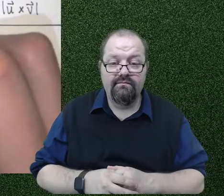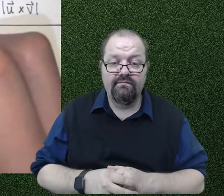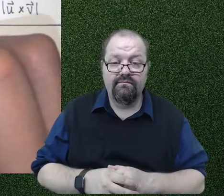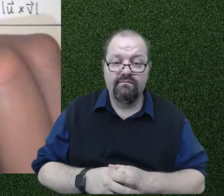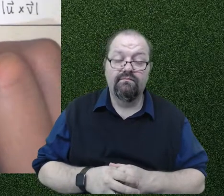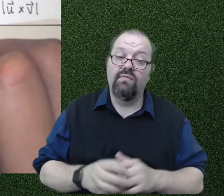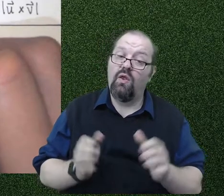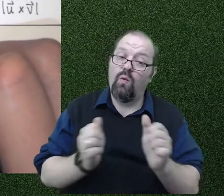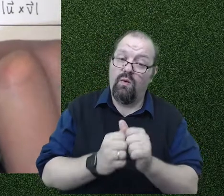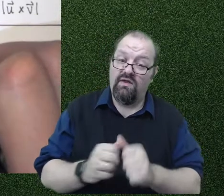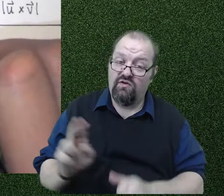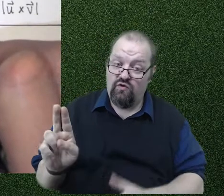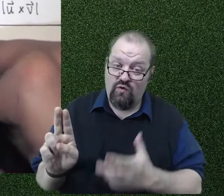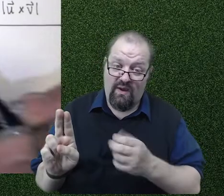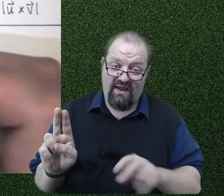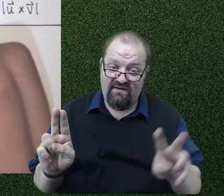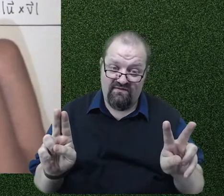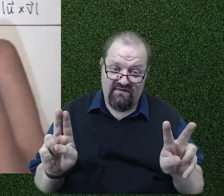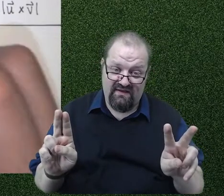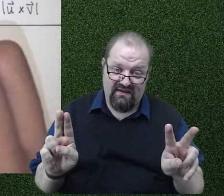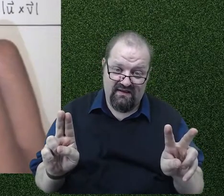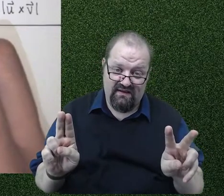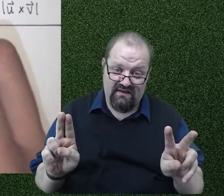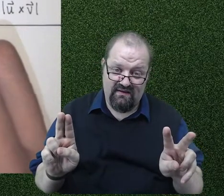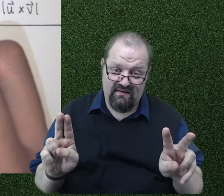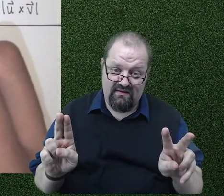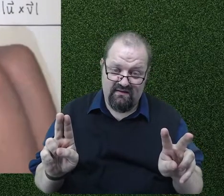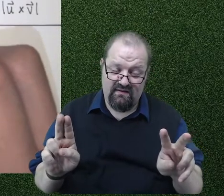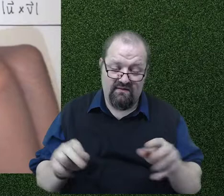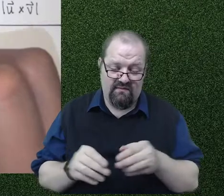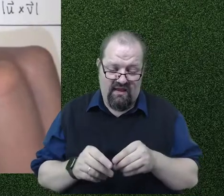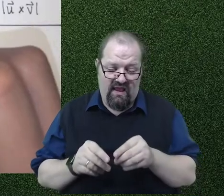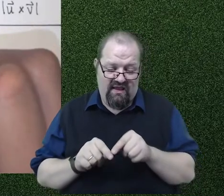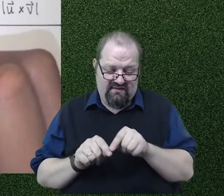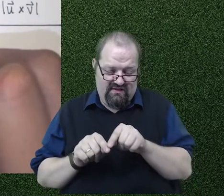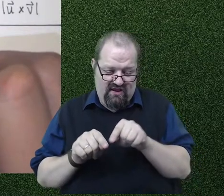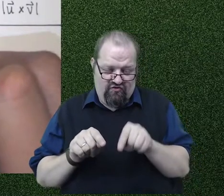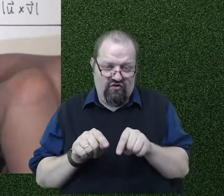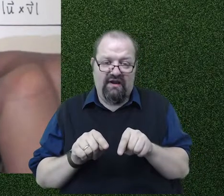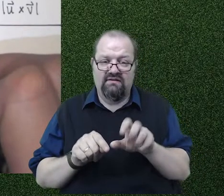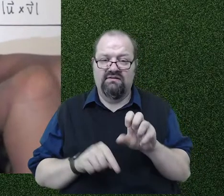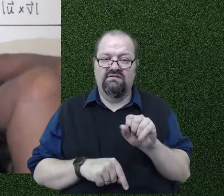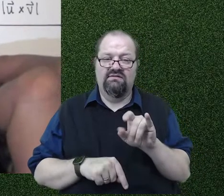with U and V as adjacent sides